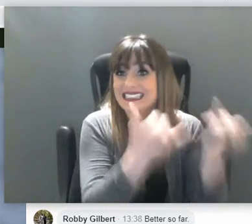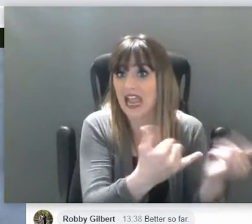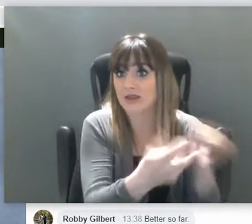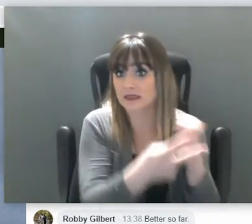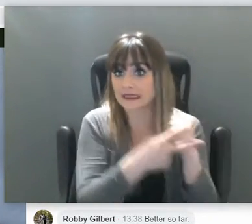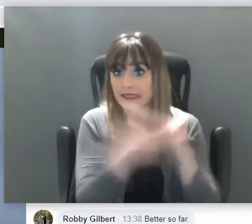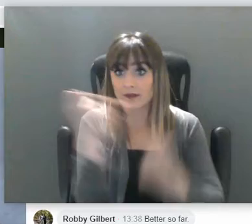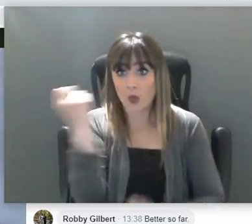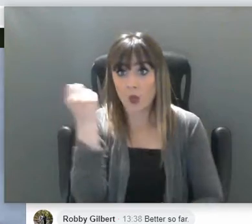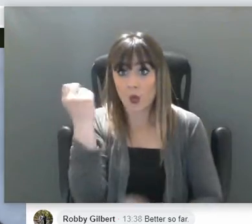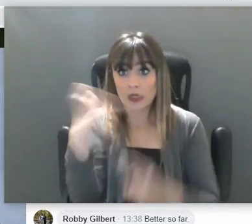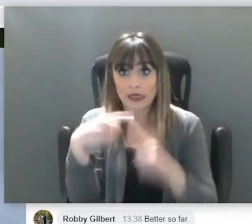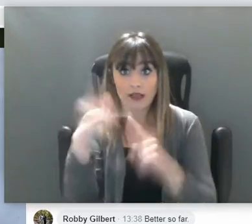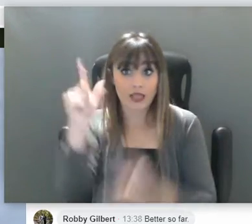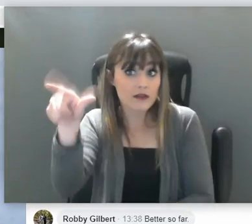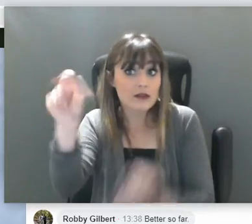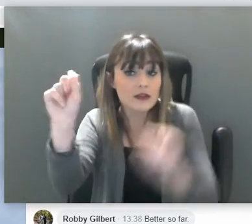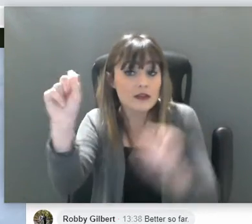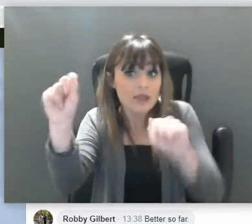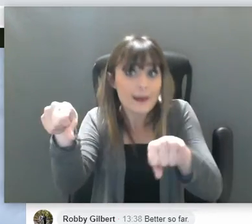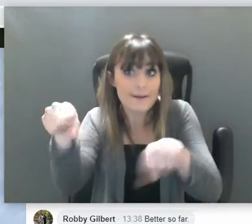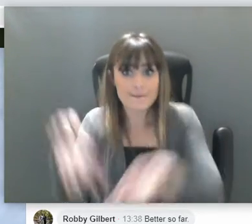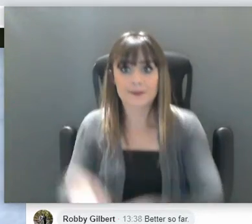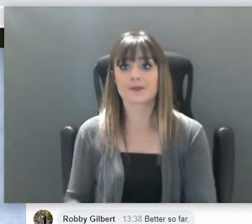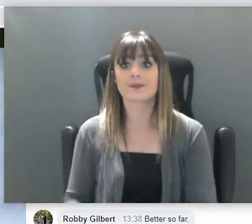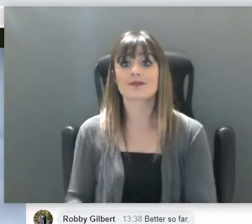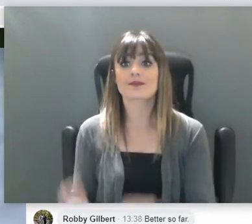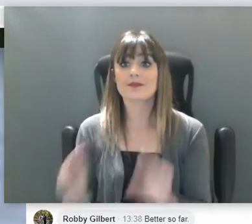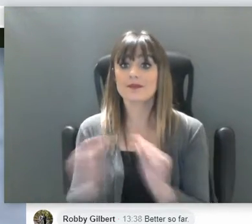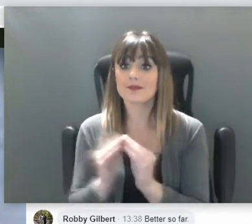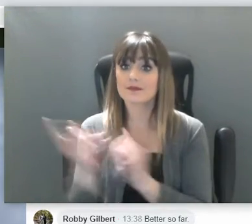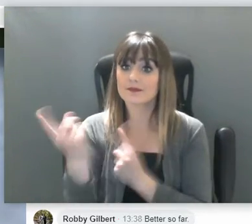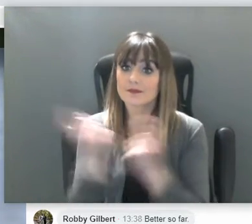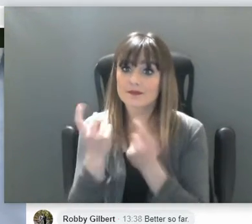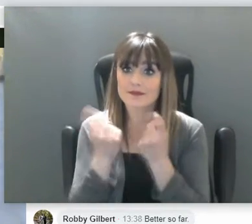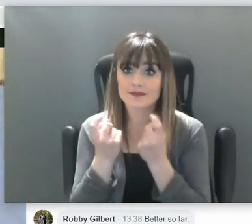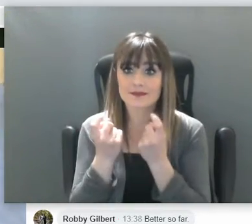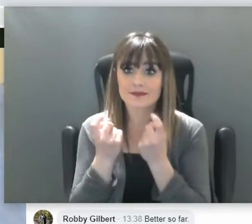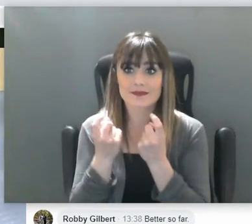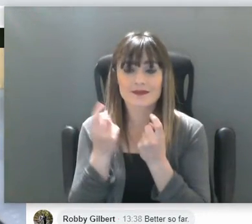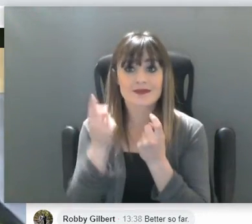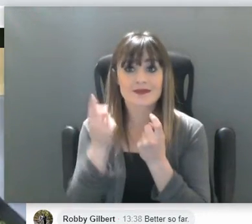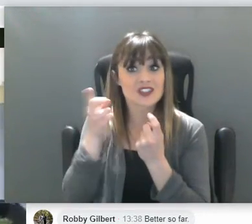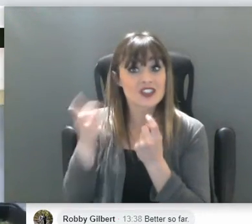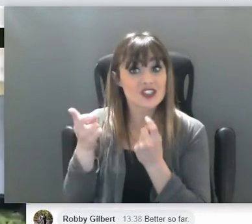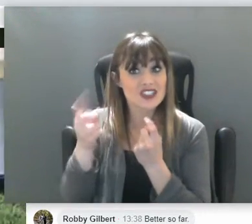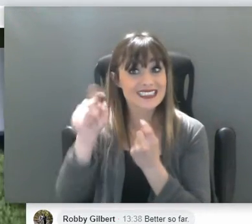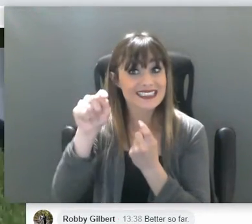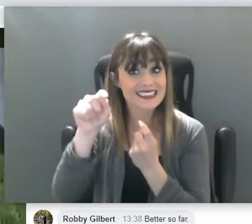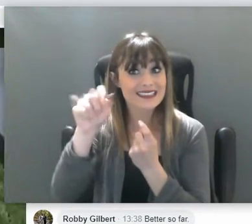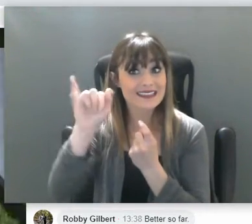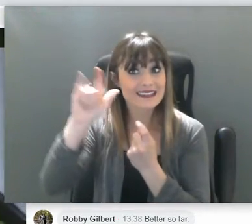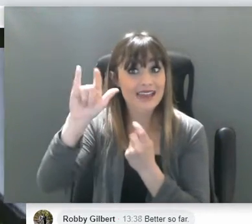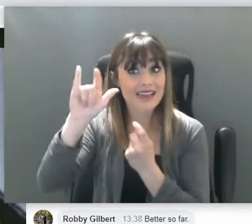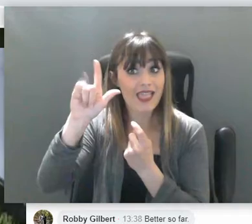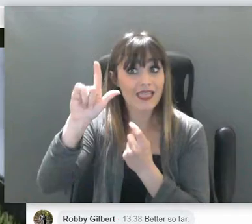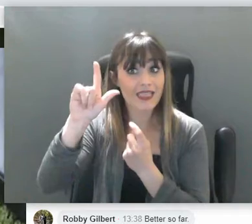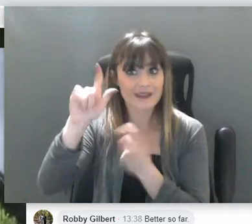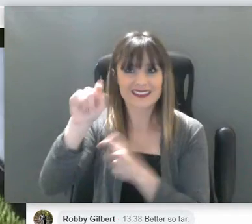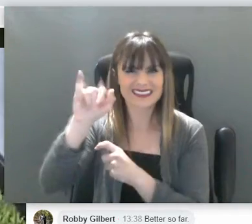there. Okay, more great questions coming in. Robbie wants to know, does she hang from her tail like you see in cartoons?